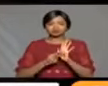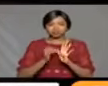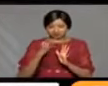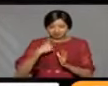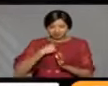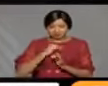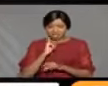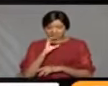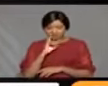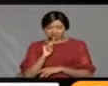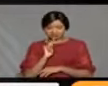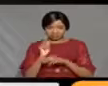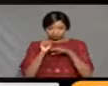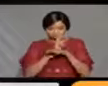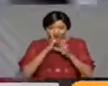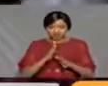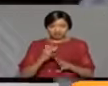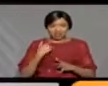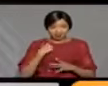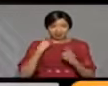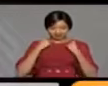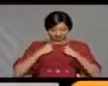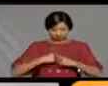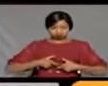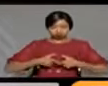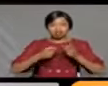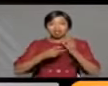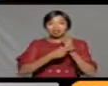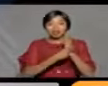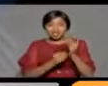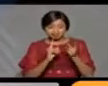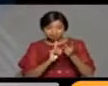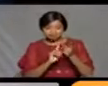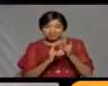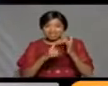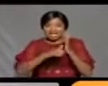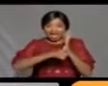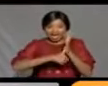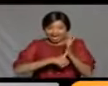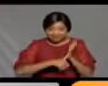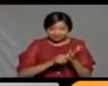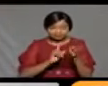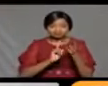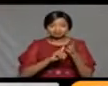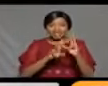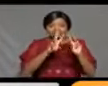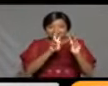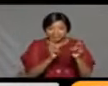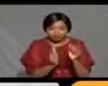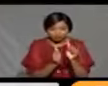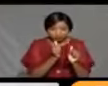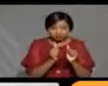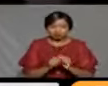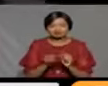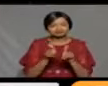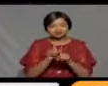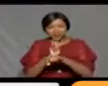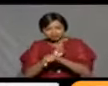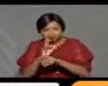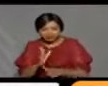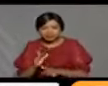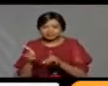supervisor, there is a badge with the name, the title, the ID number. The same goes to the content, supervisors, and then